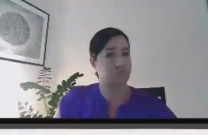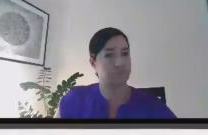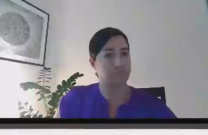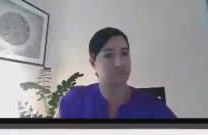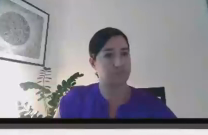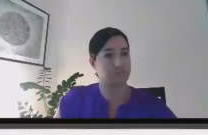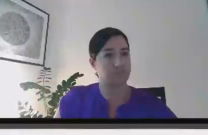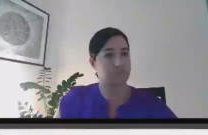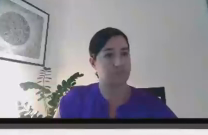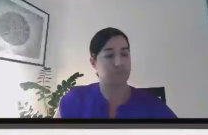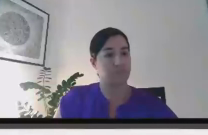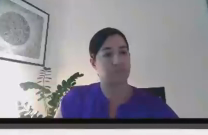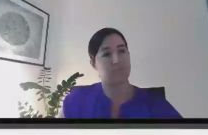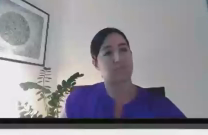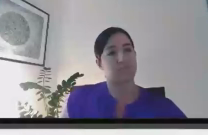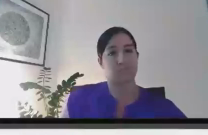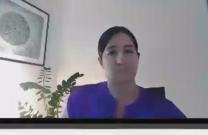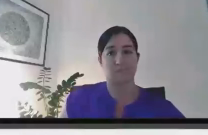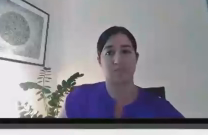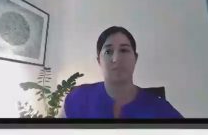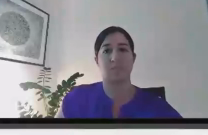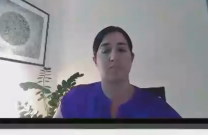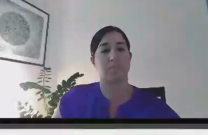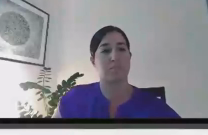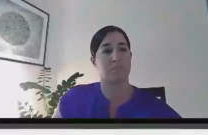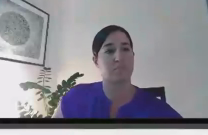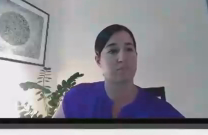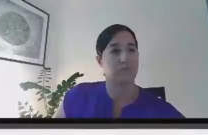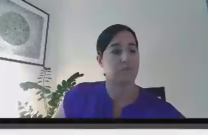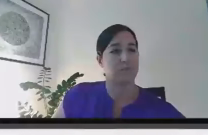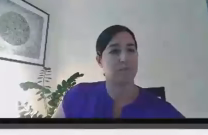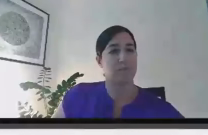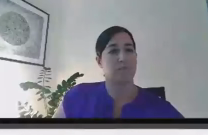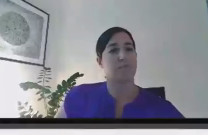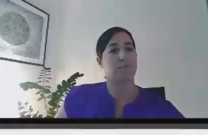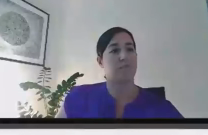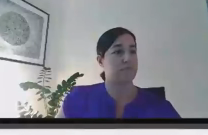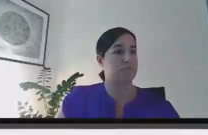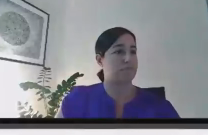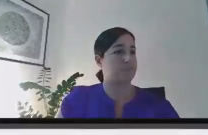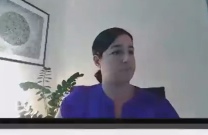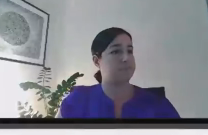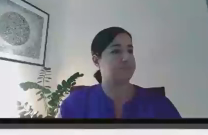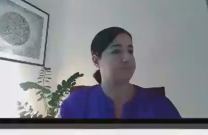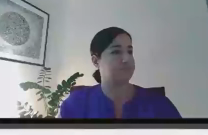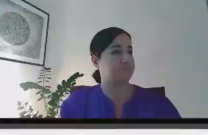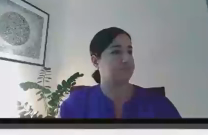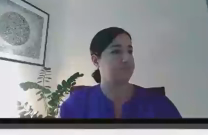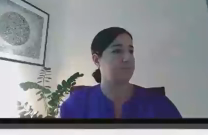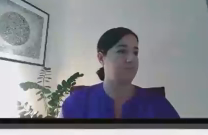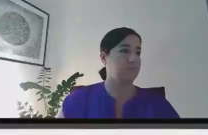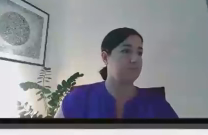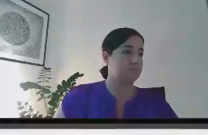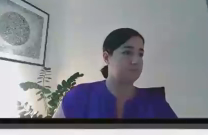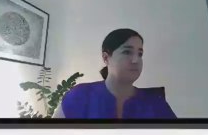turn phase with a left turn arrow at any signalized intersections where left turns were made. And that's very important as we talk about